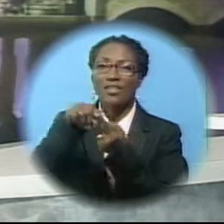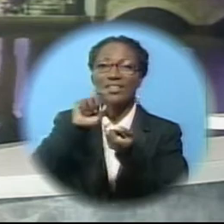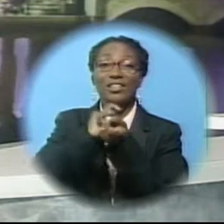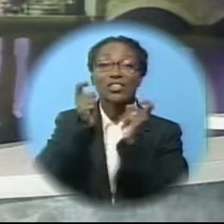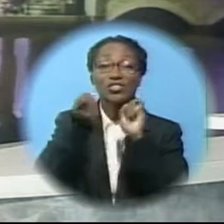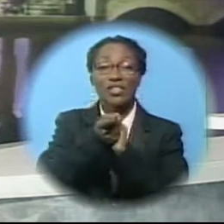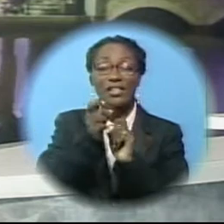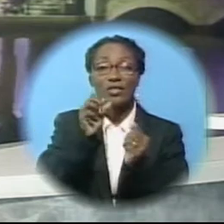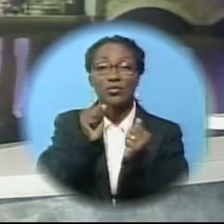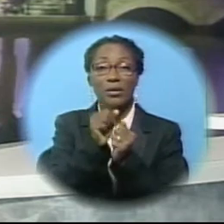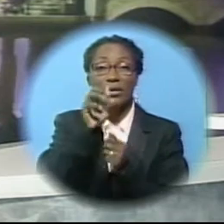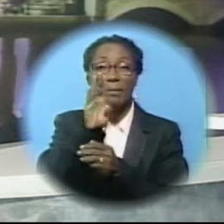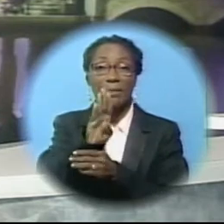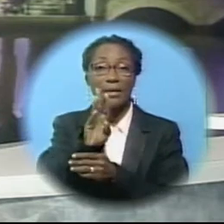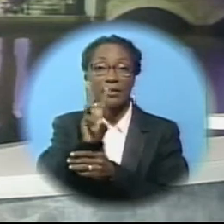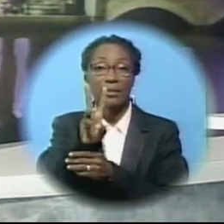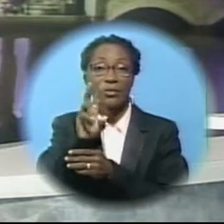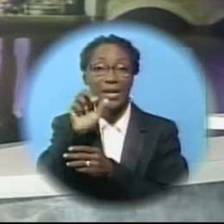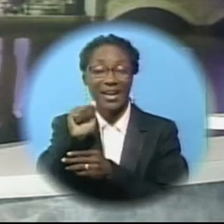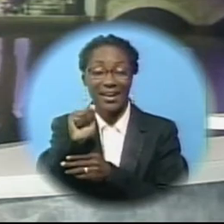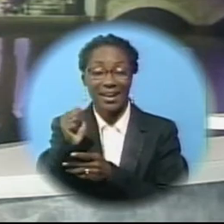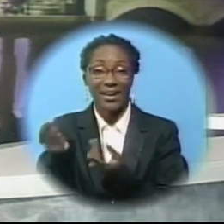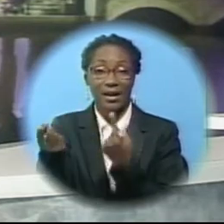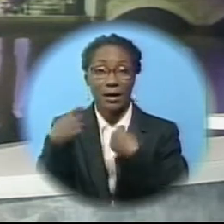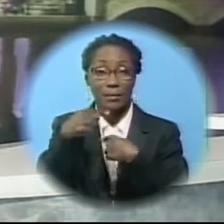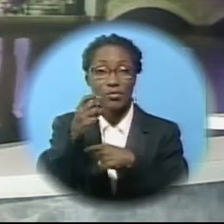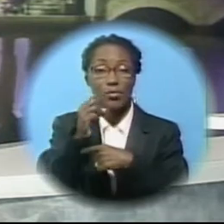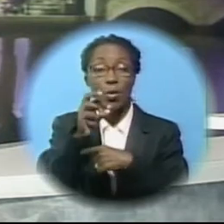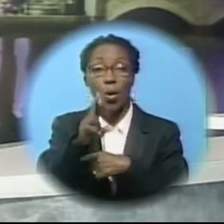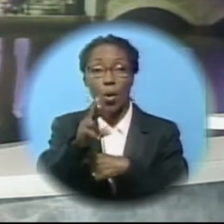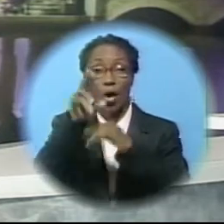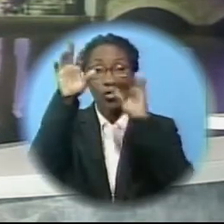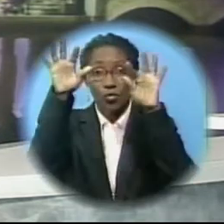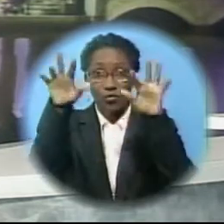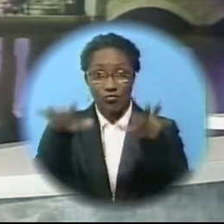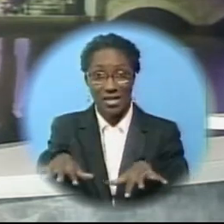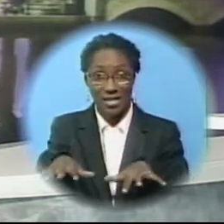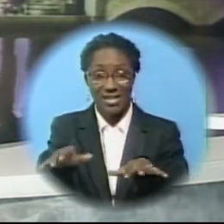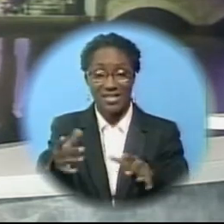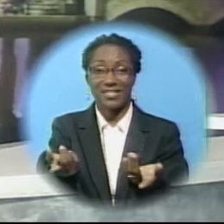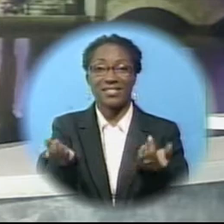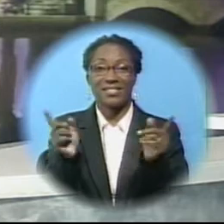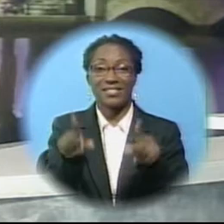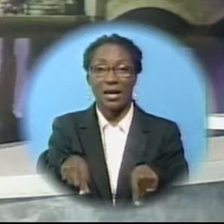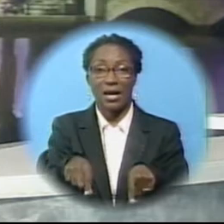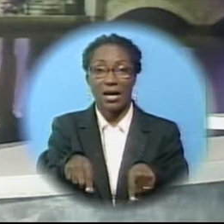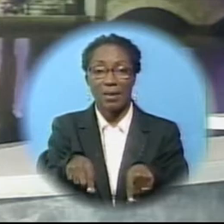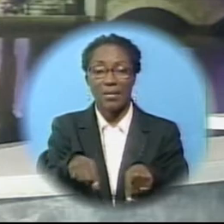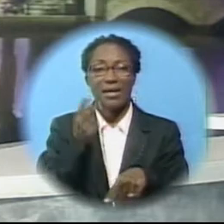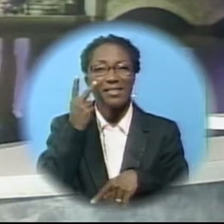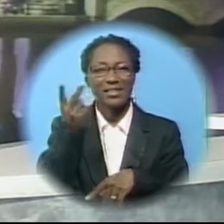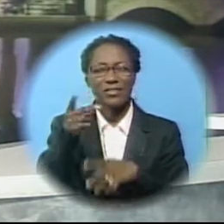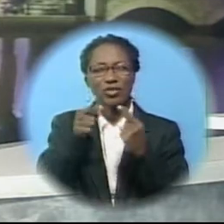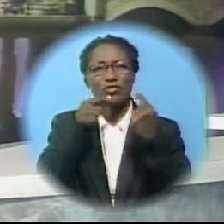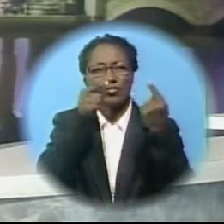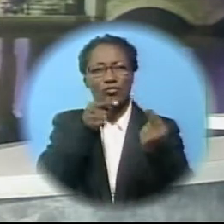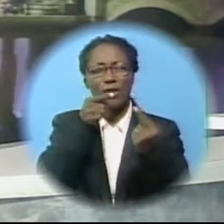during their weekly Sunday distribution, his team saw firsthand the struggle of many Barbadians to get water.